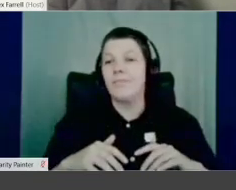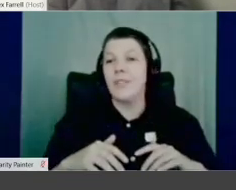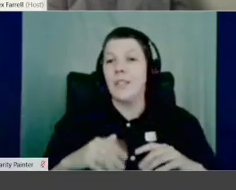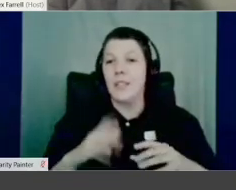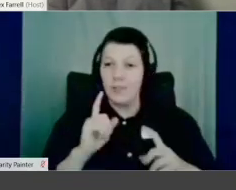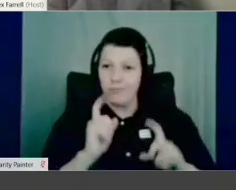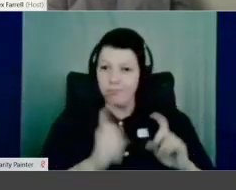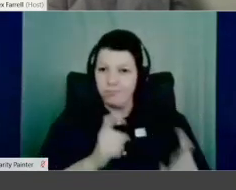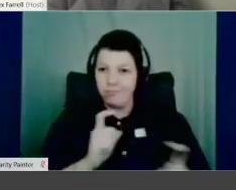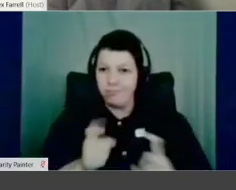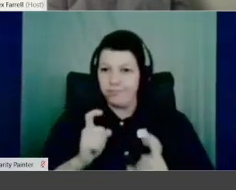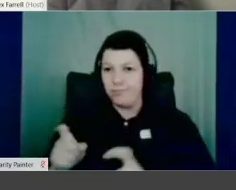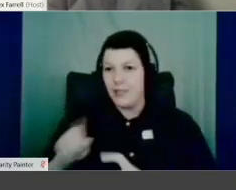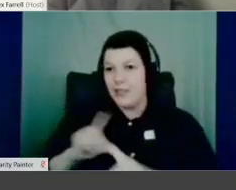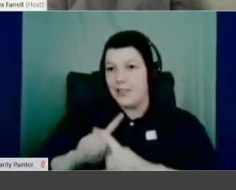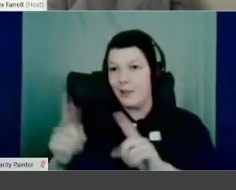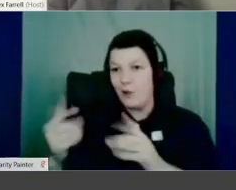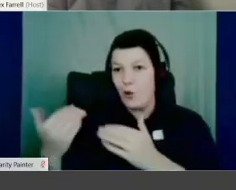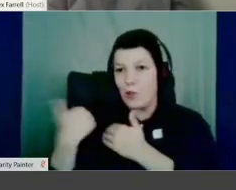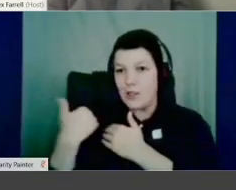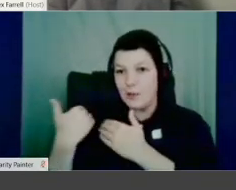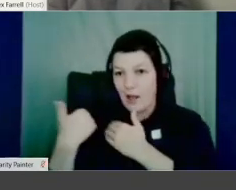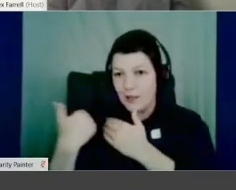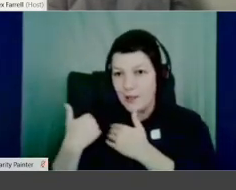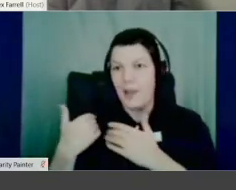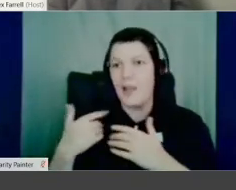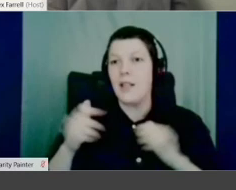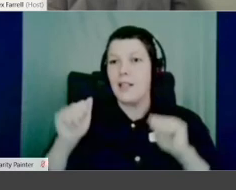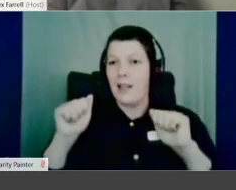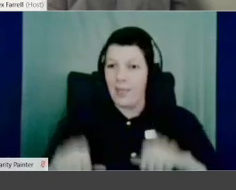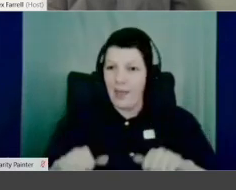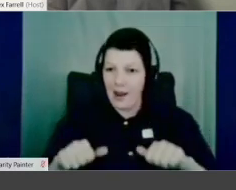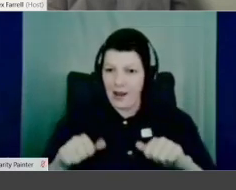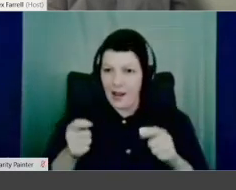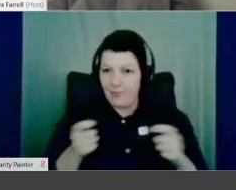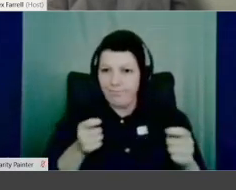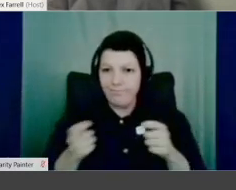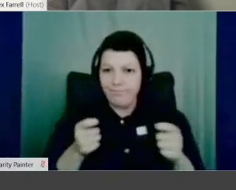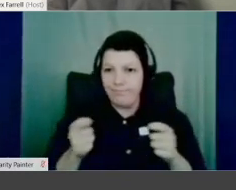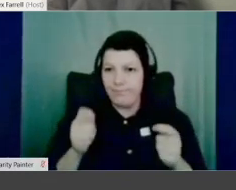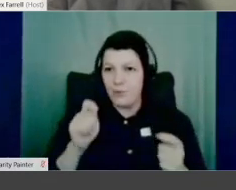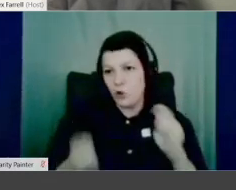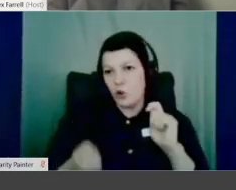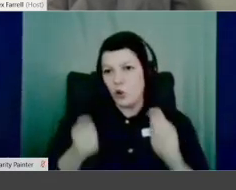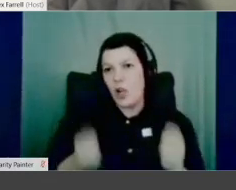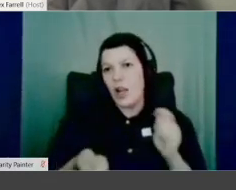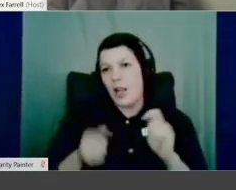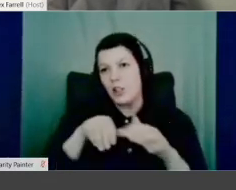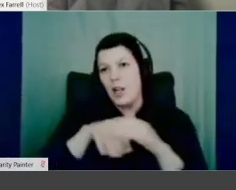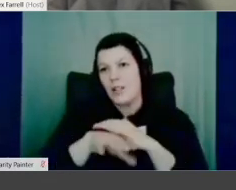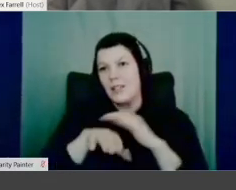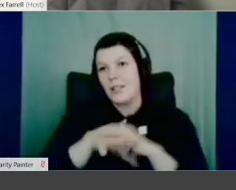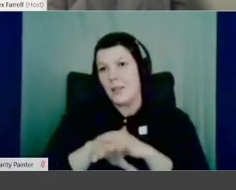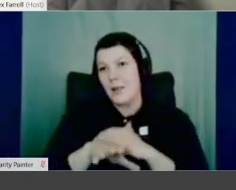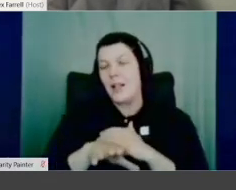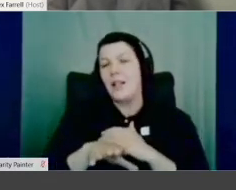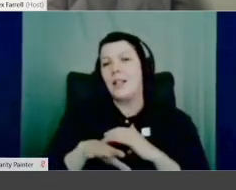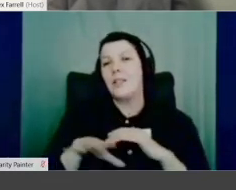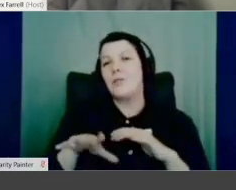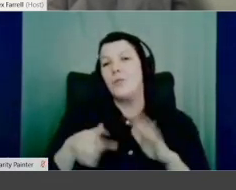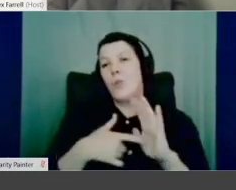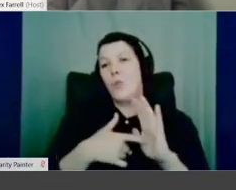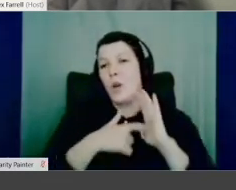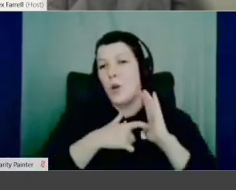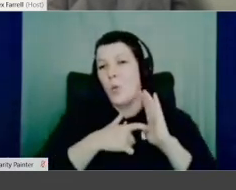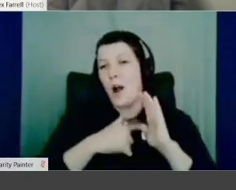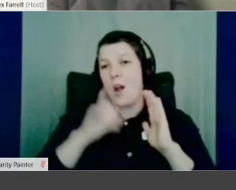accessibility software, how to handle things differently. So it takes some research, takes some knowledge, and takes some thought to